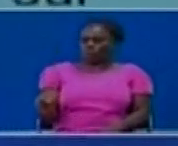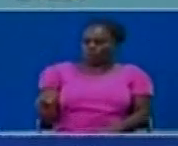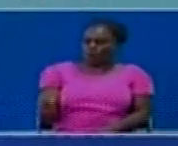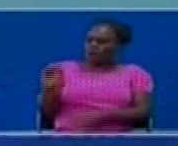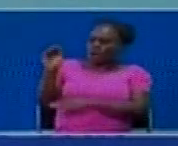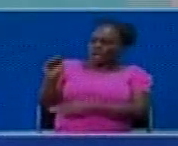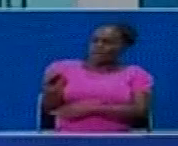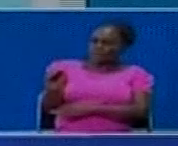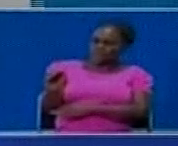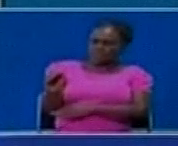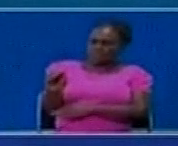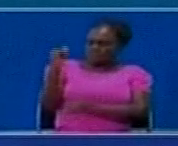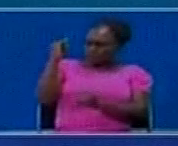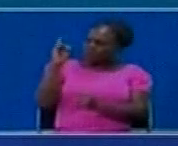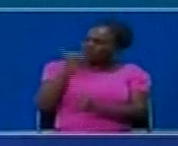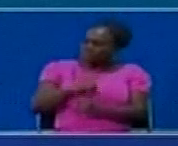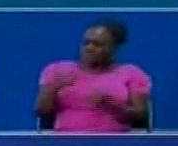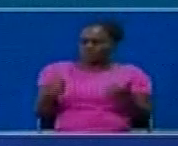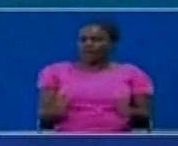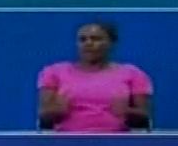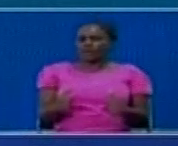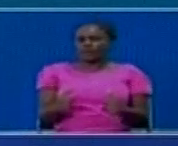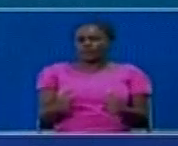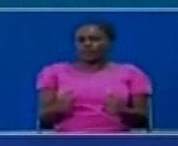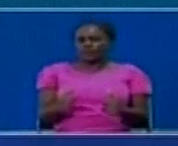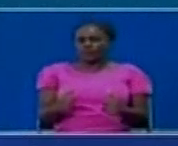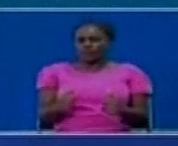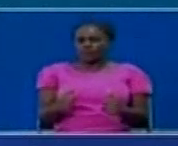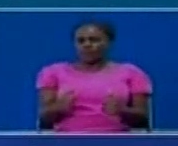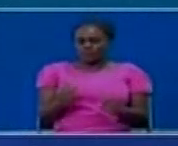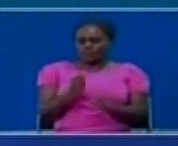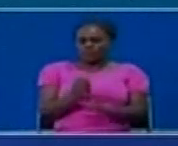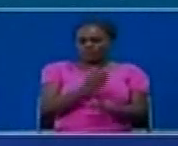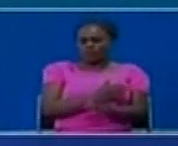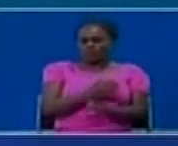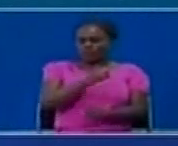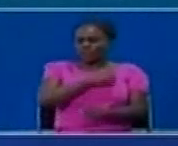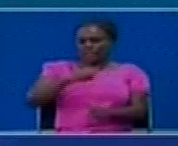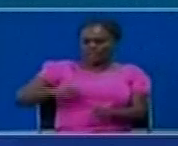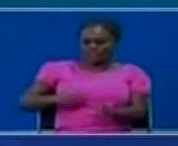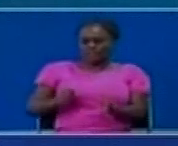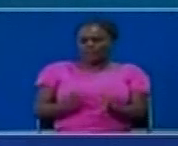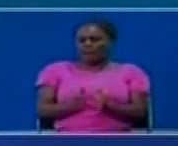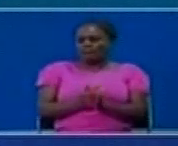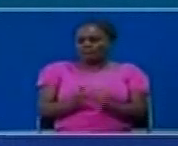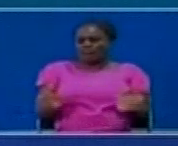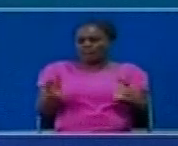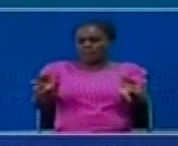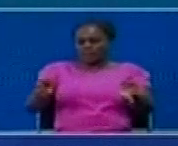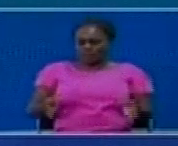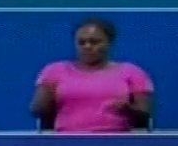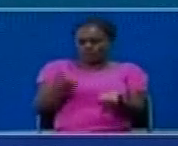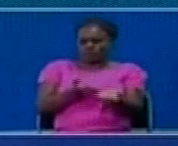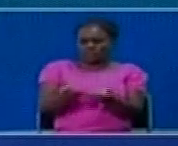as inconclusive, as they have not included his input before the Senate Public Accounts and Investment